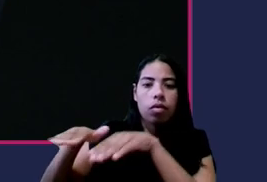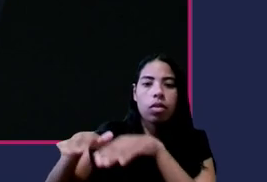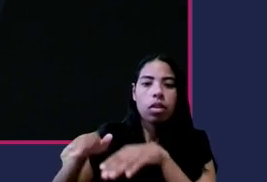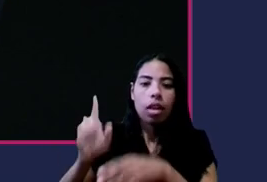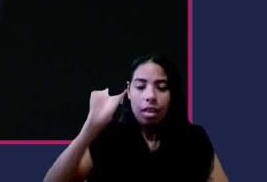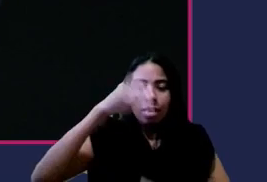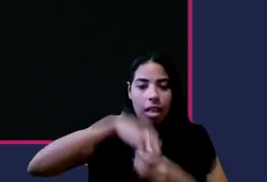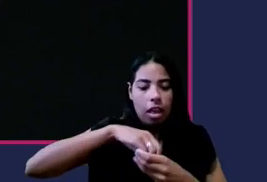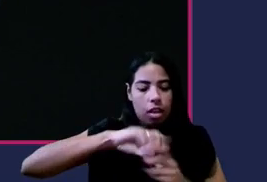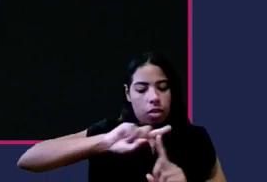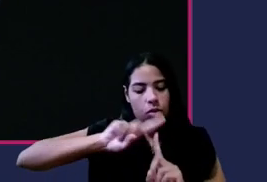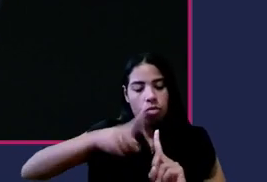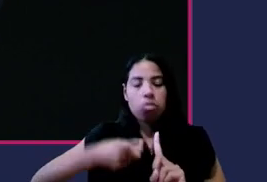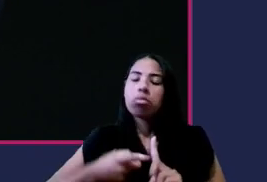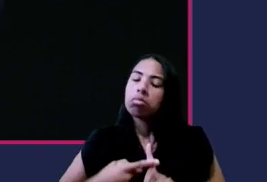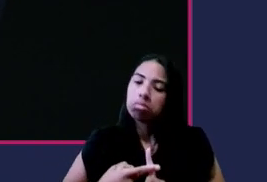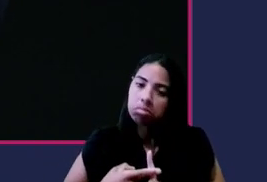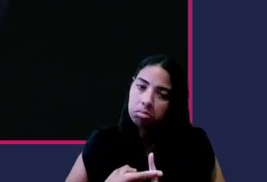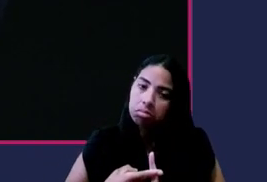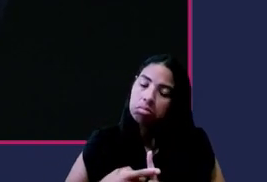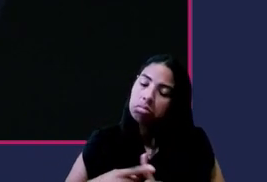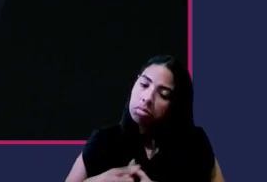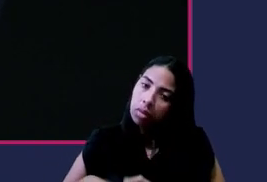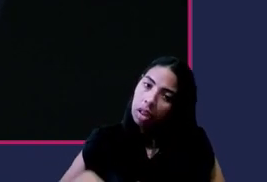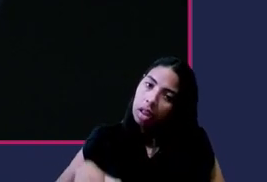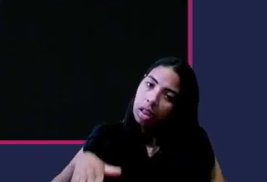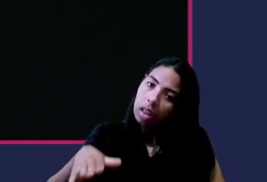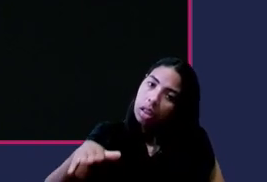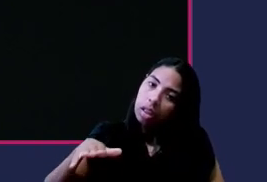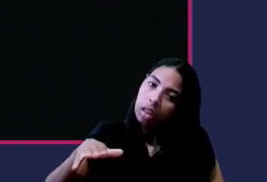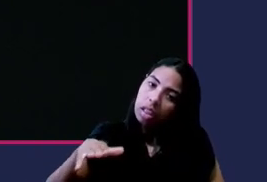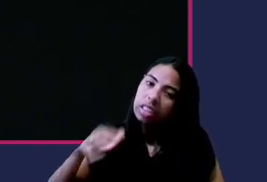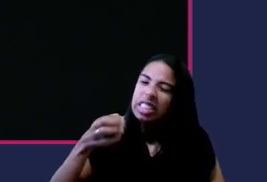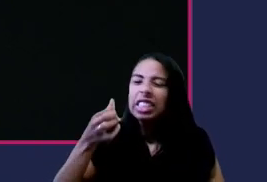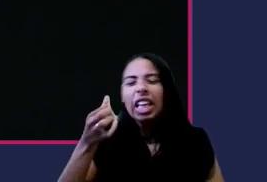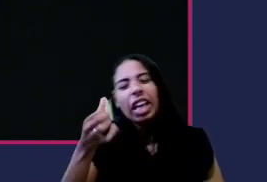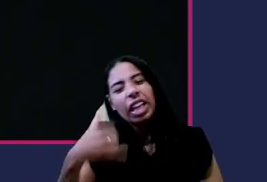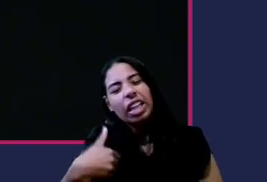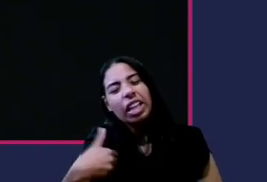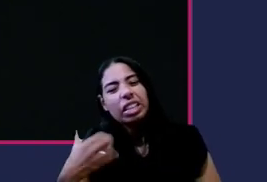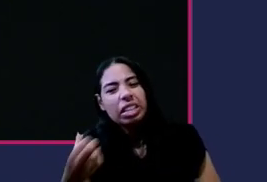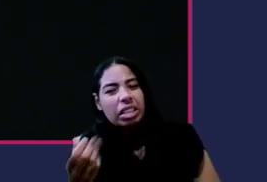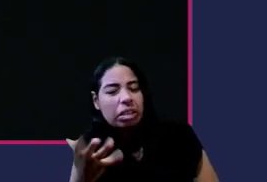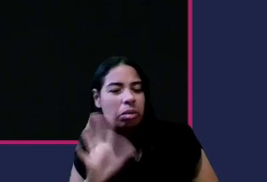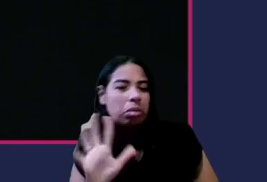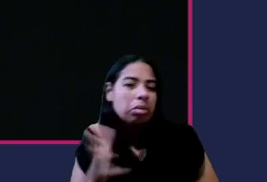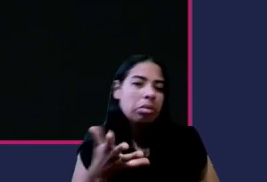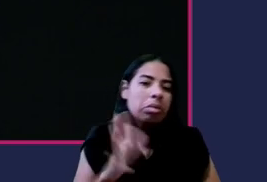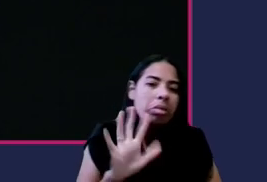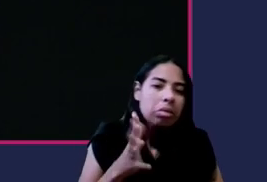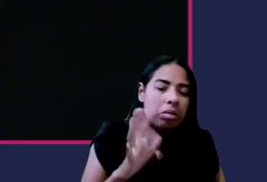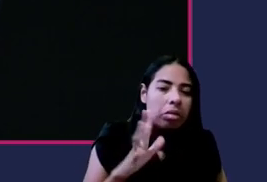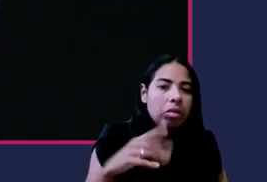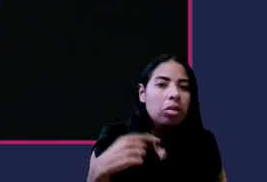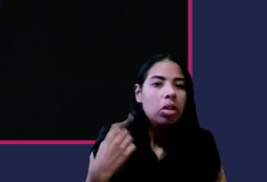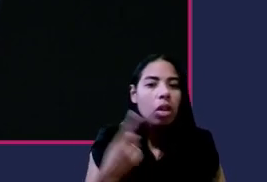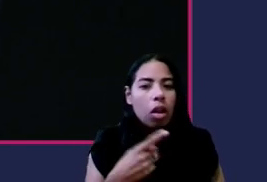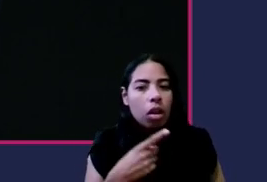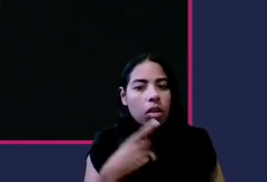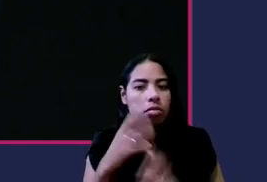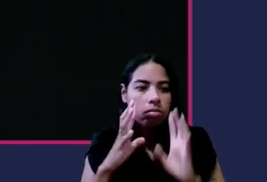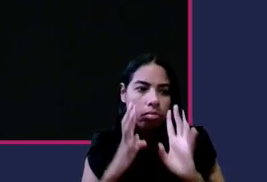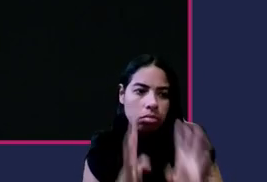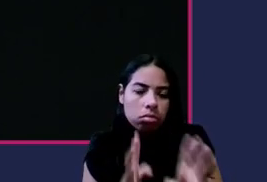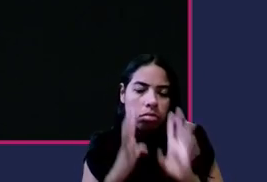is born. But no, the early childhood starts at conception and goes